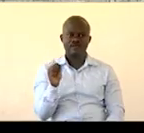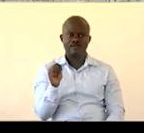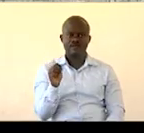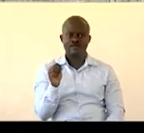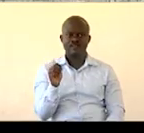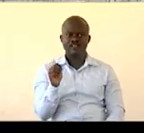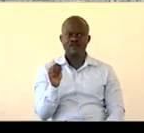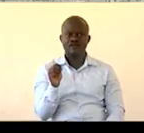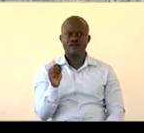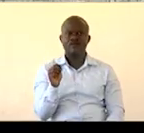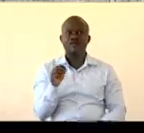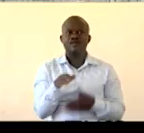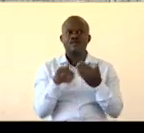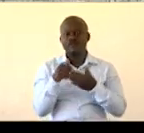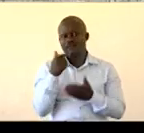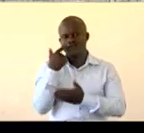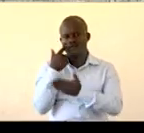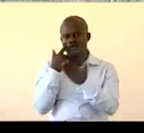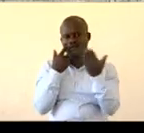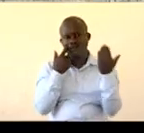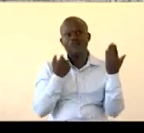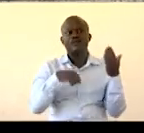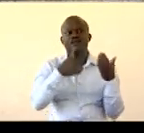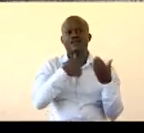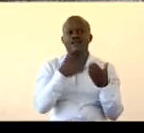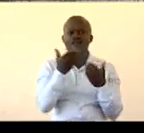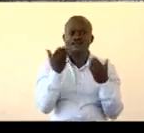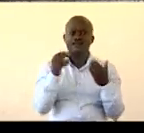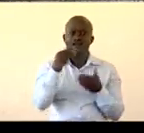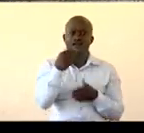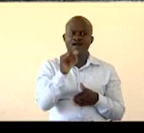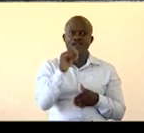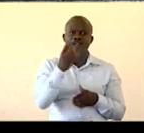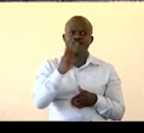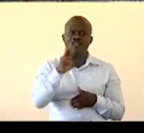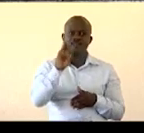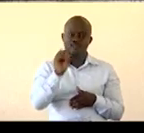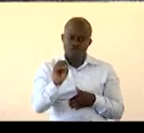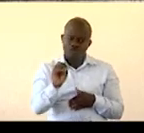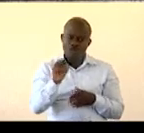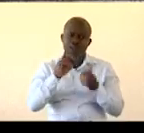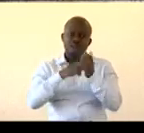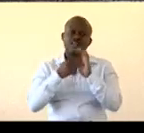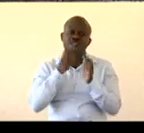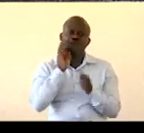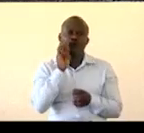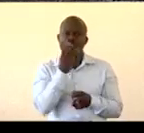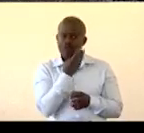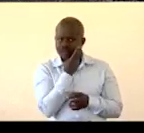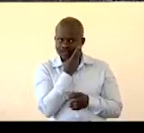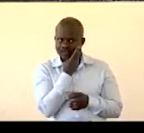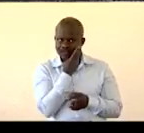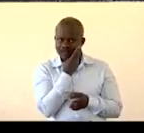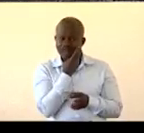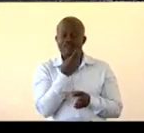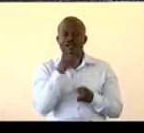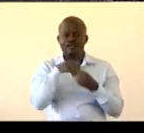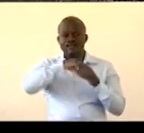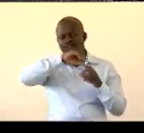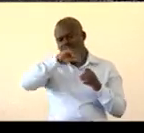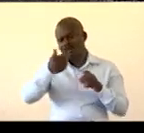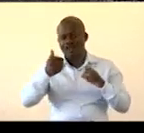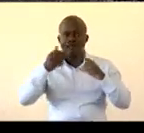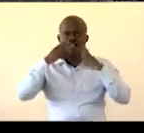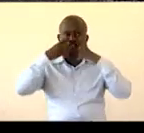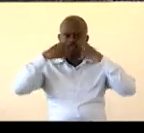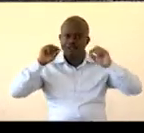Hydrotropism. Here we have hydro, and this means water. So in other words, this